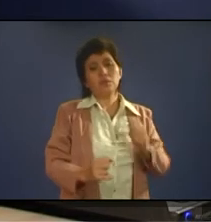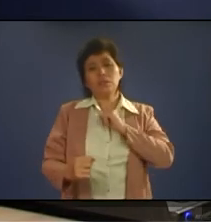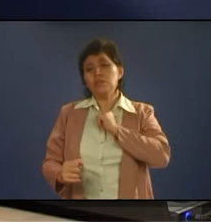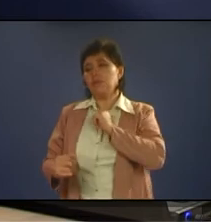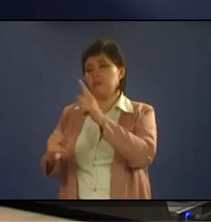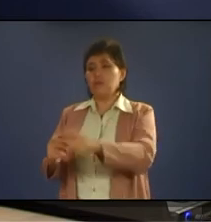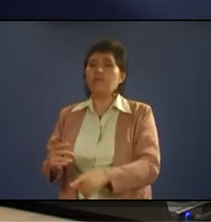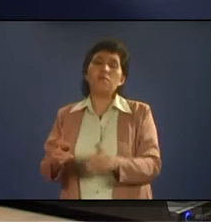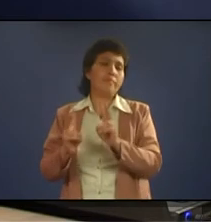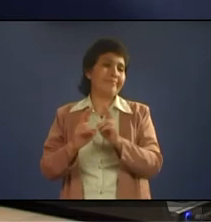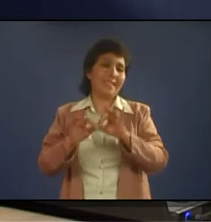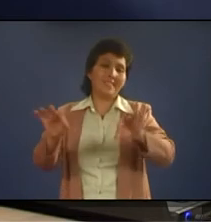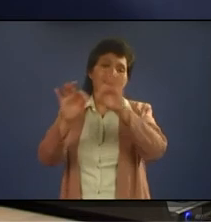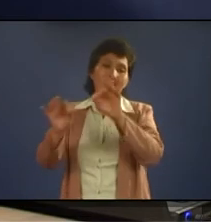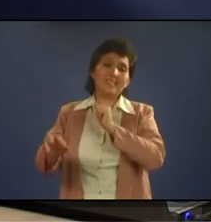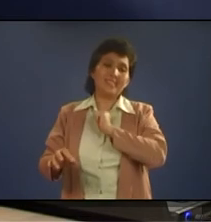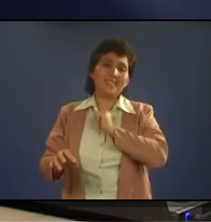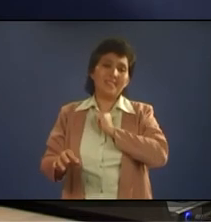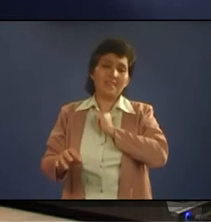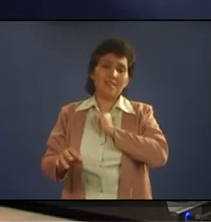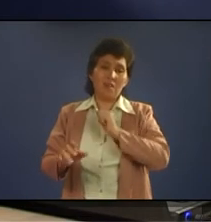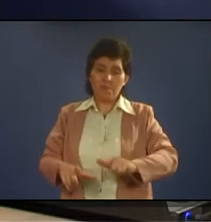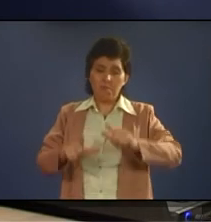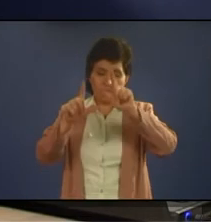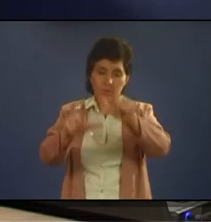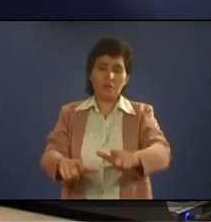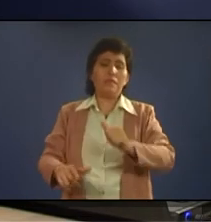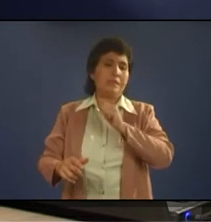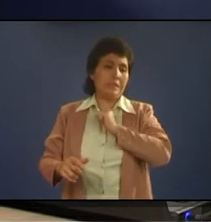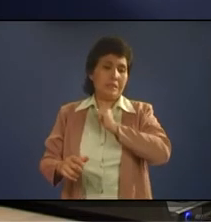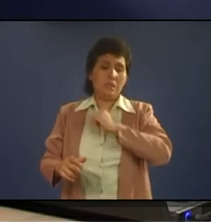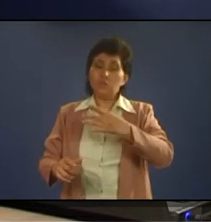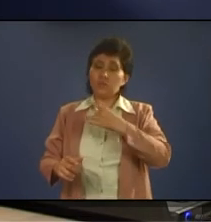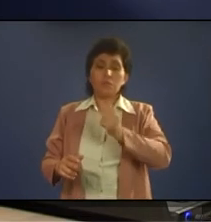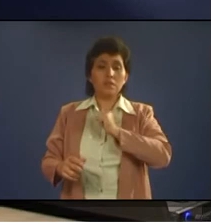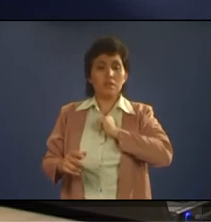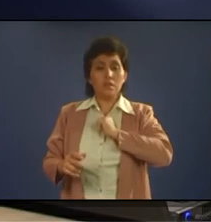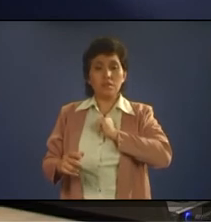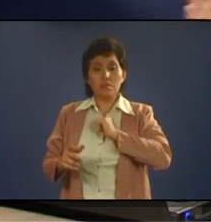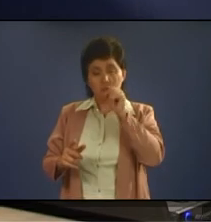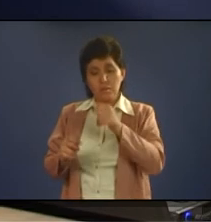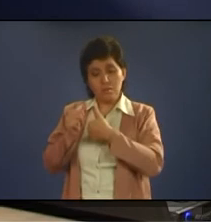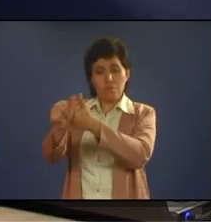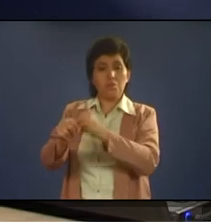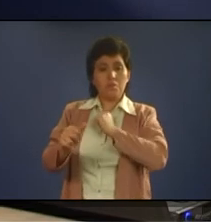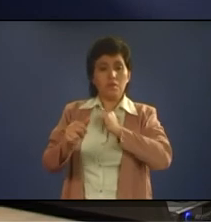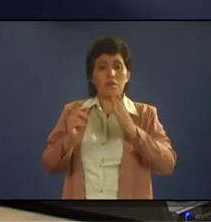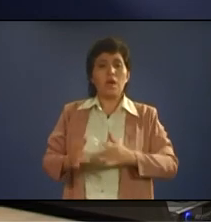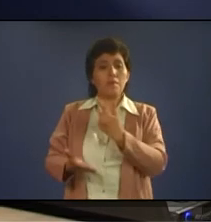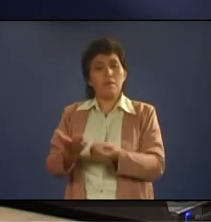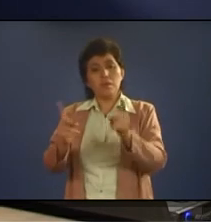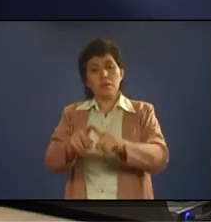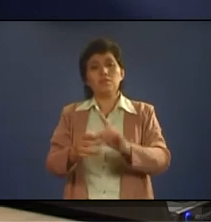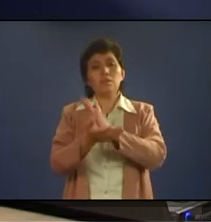selfish, or when they have put their own interests somewhere else, then what happens is that there might be